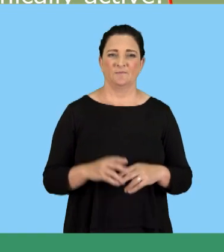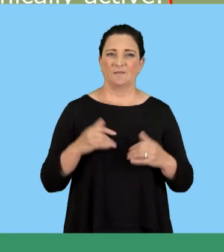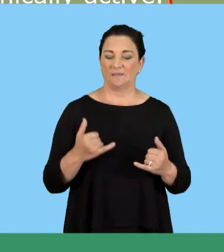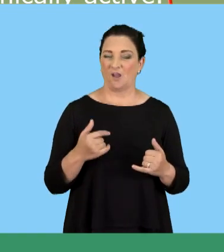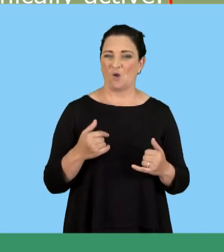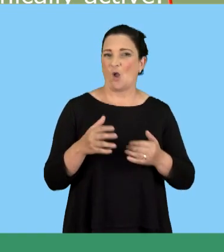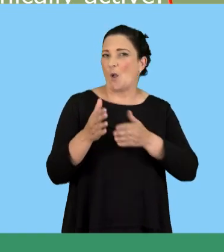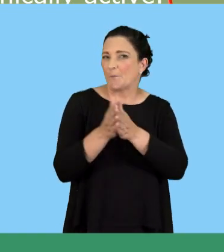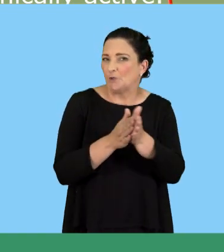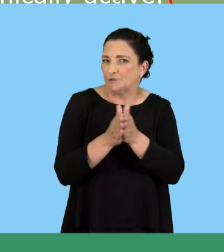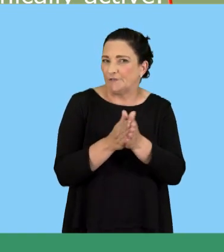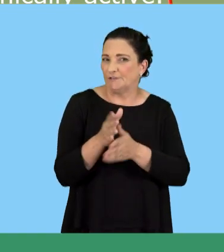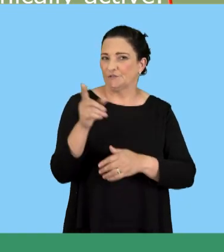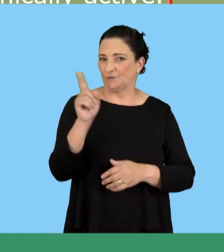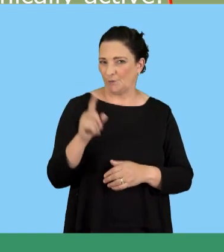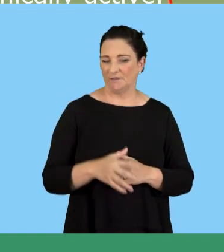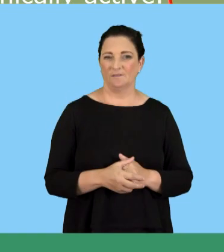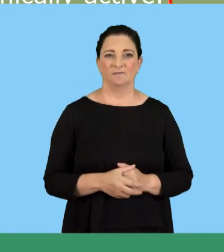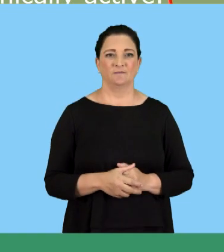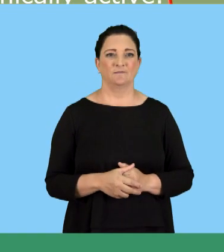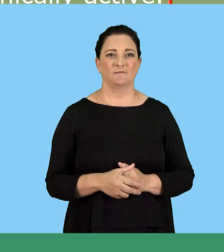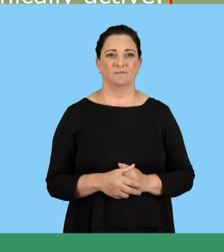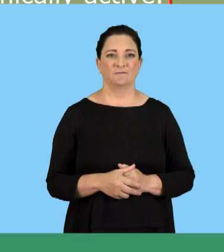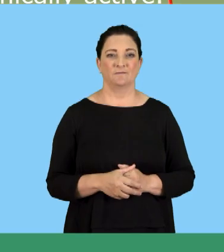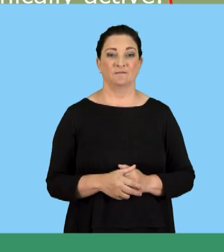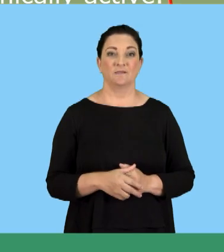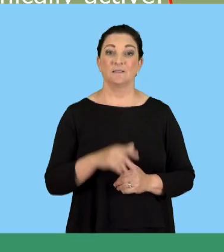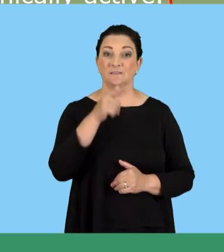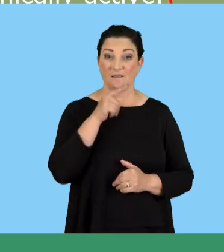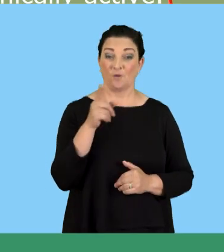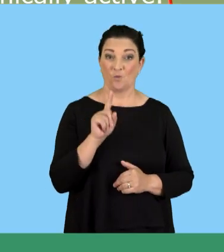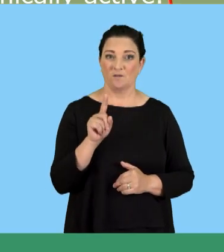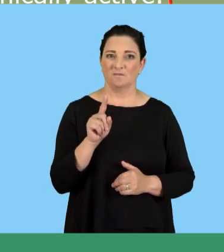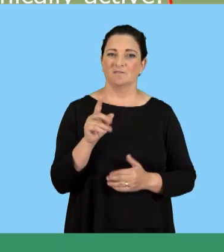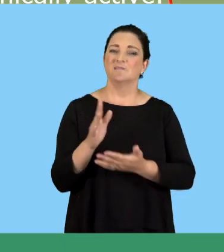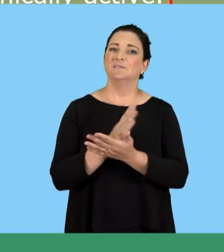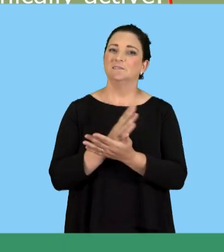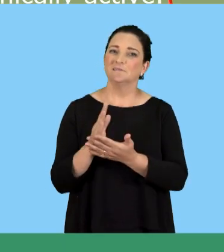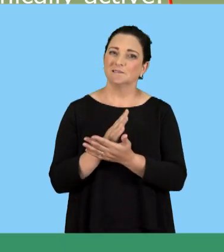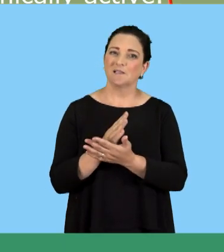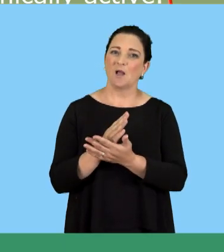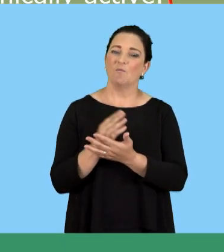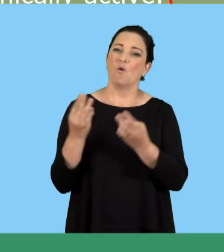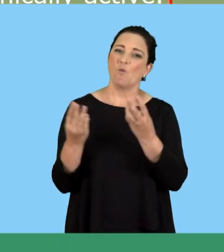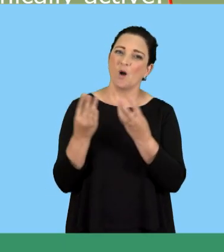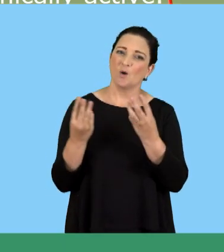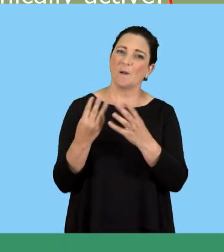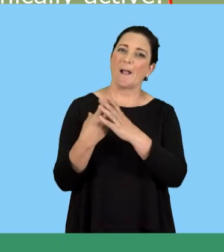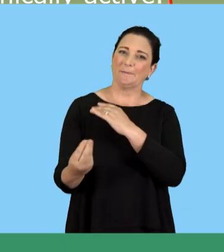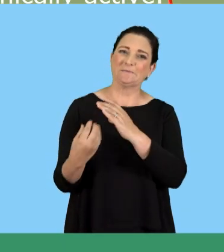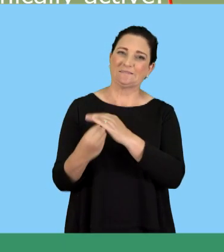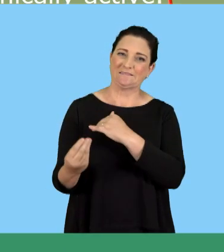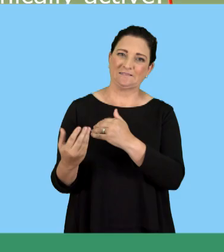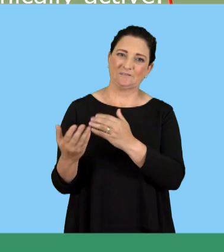Now, what is our motivation? Our motivation is the idea that some of the employees stay